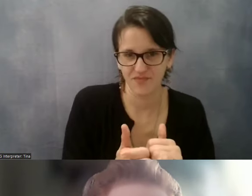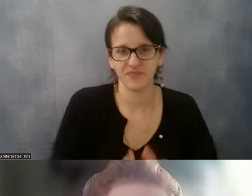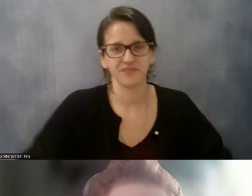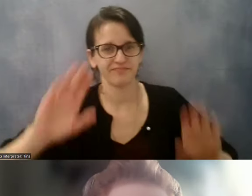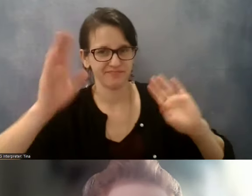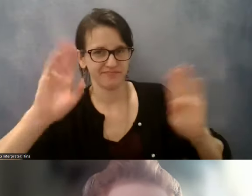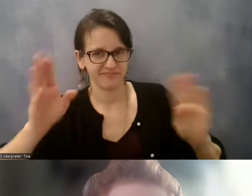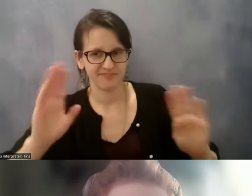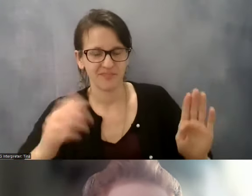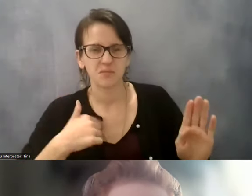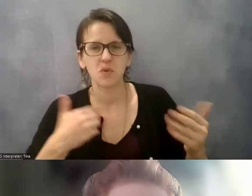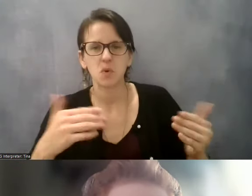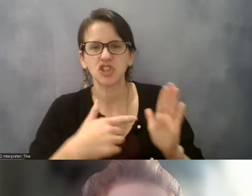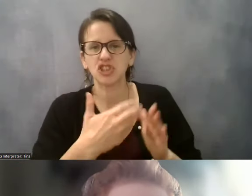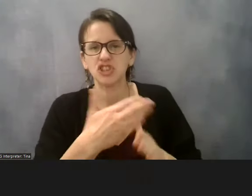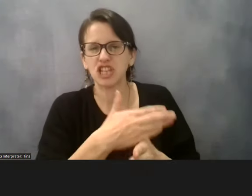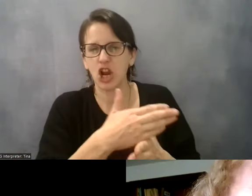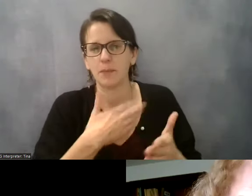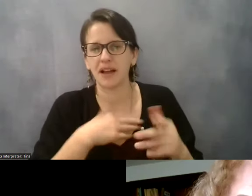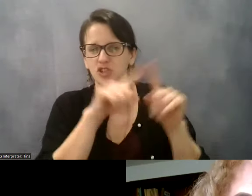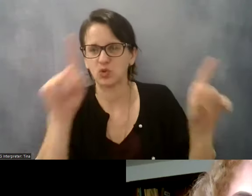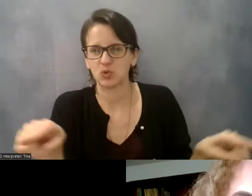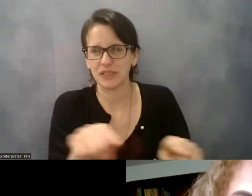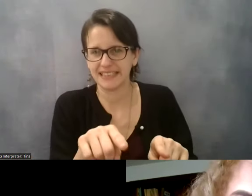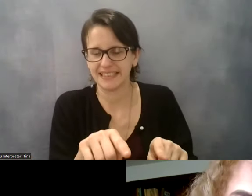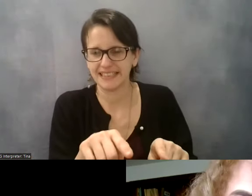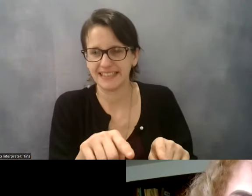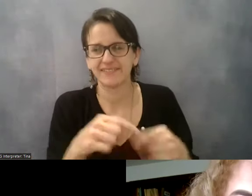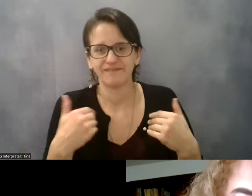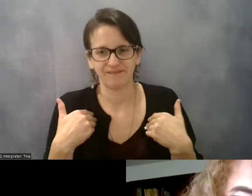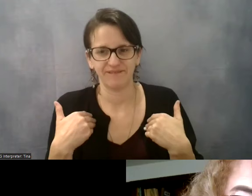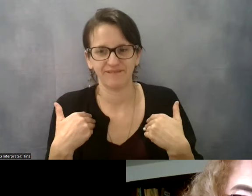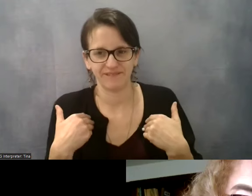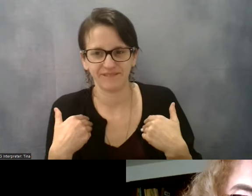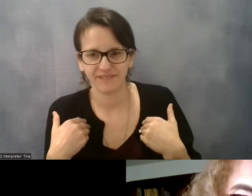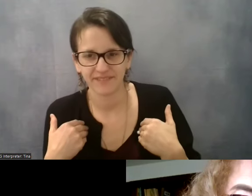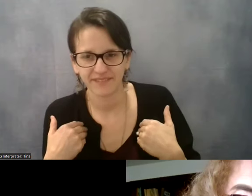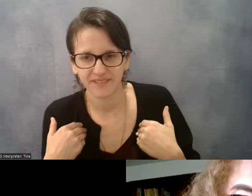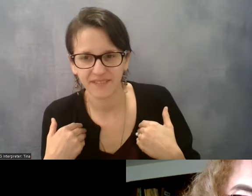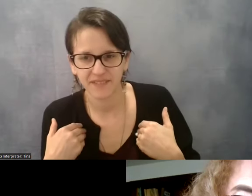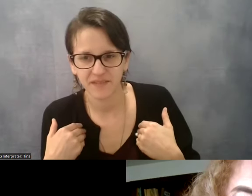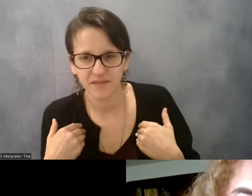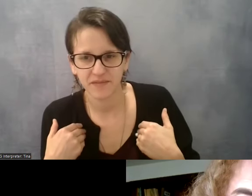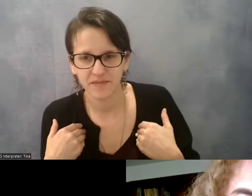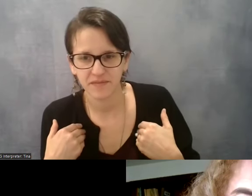Let me just share my screen because I have a visual presentation.